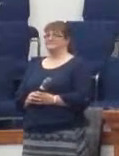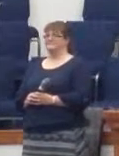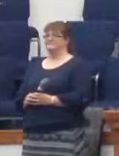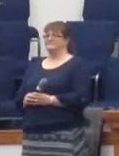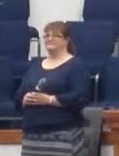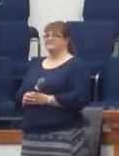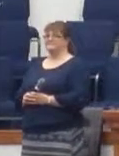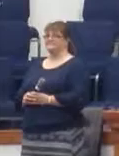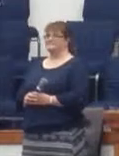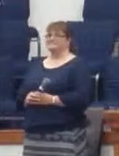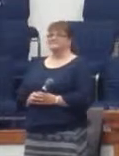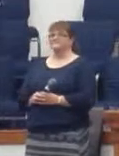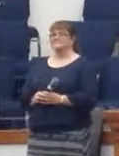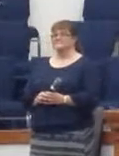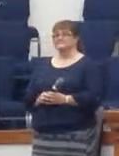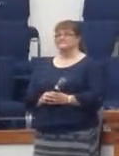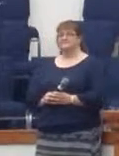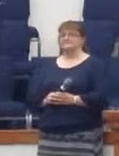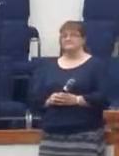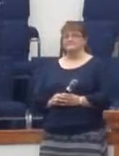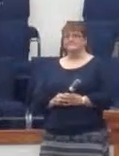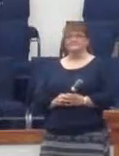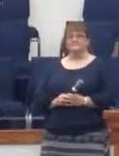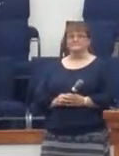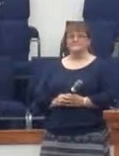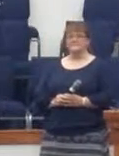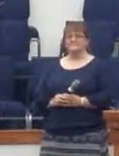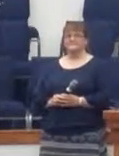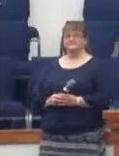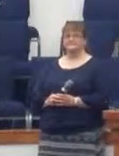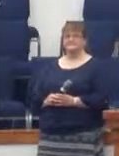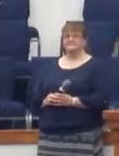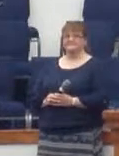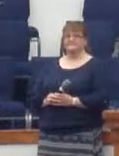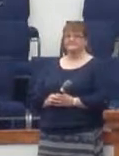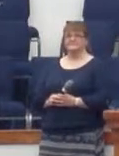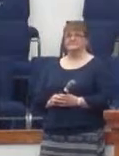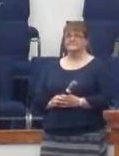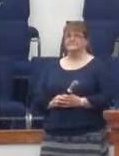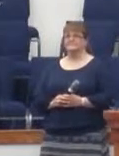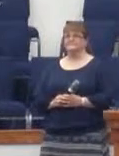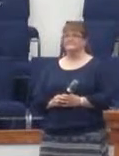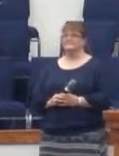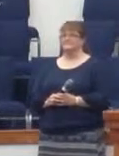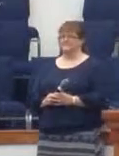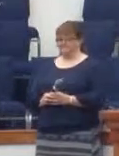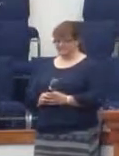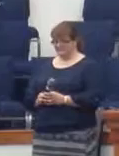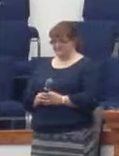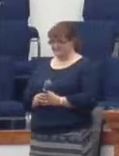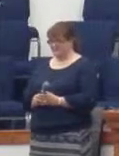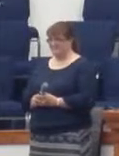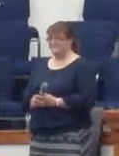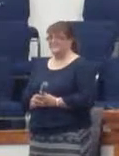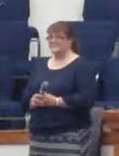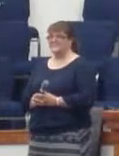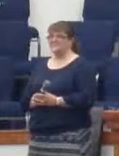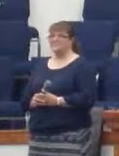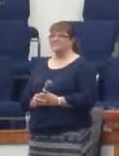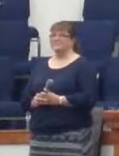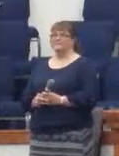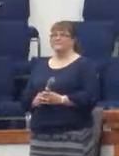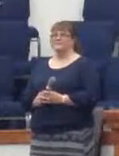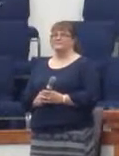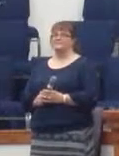man's condition will remain the same. Though Jesus touched my hand when it was withered,